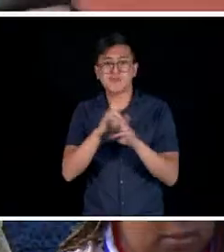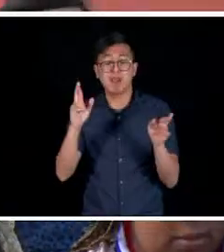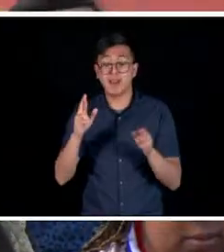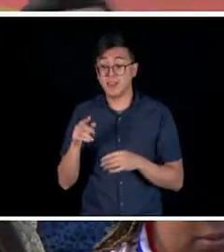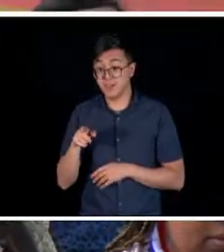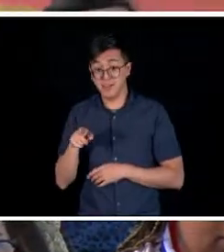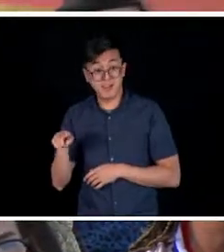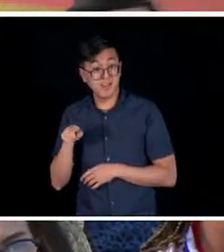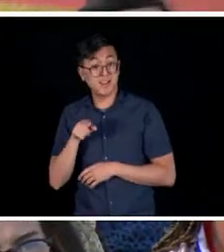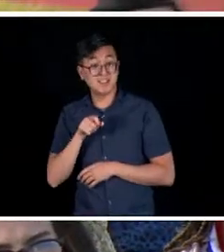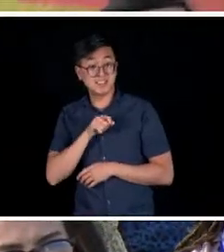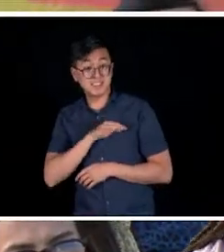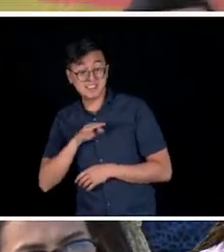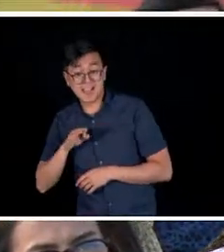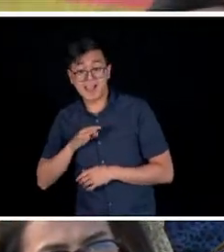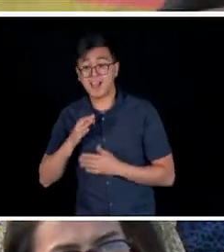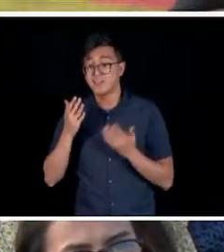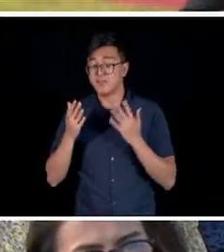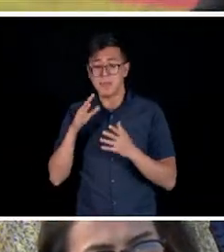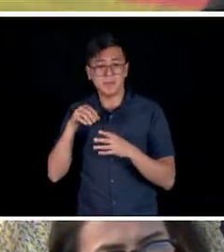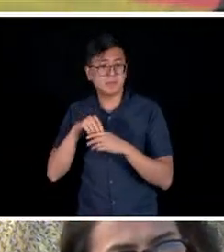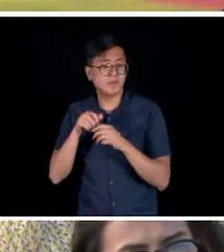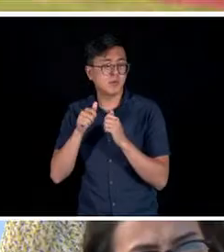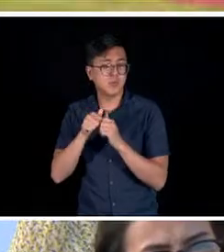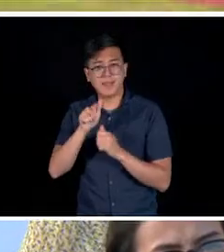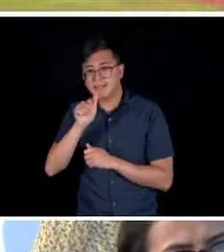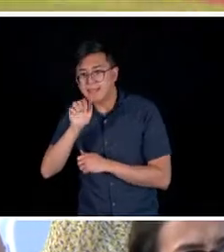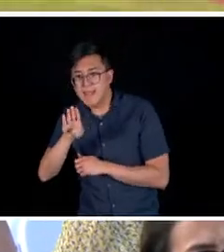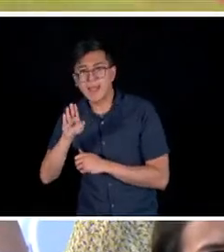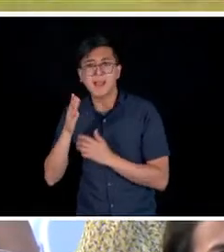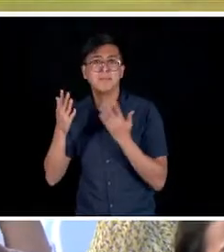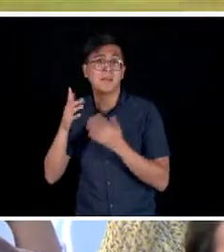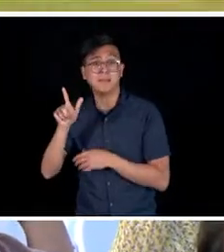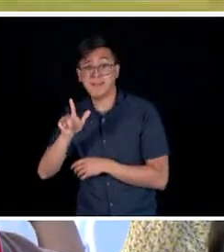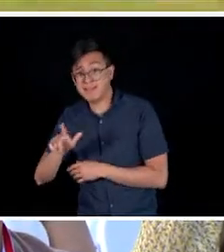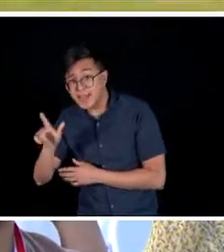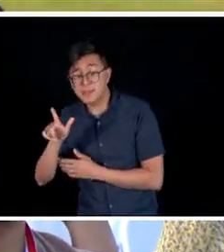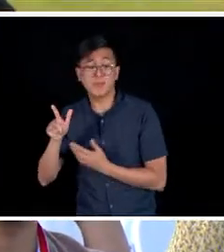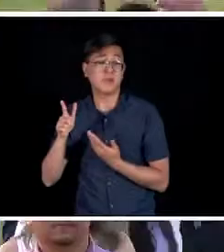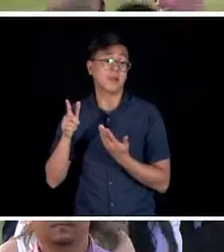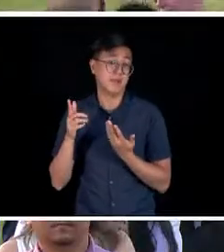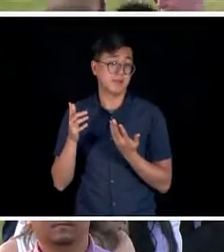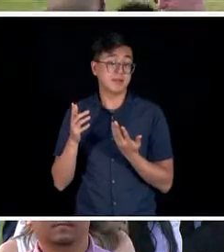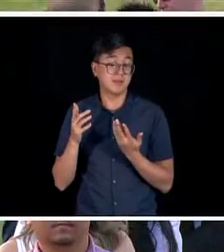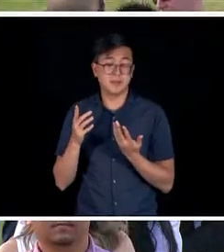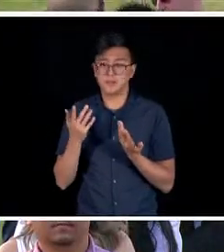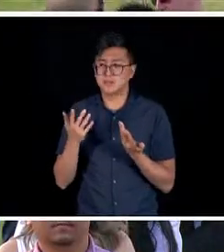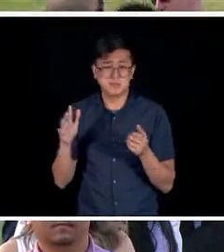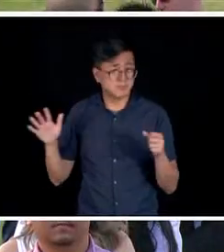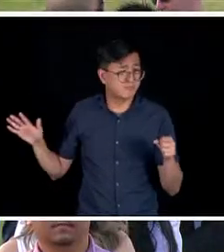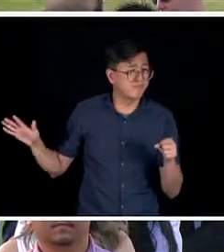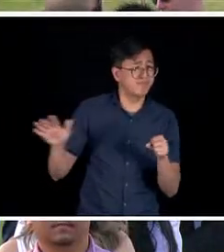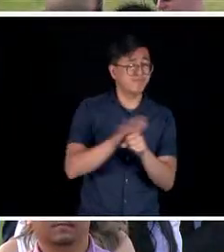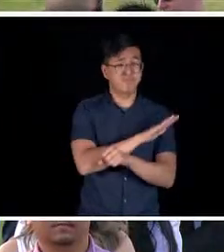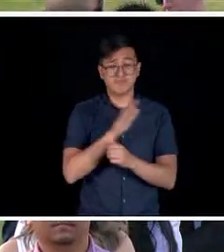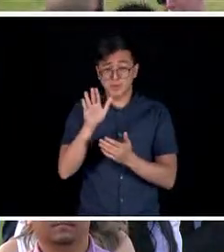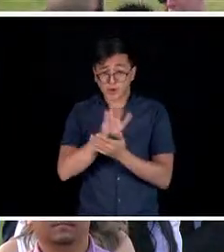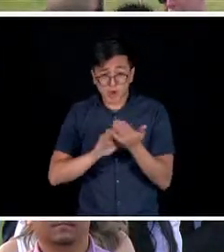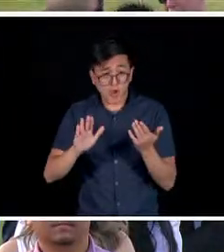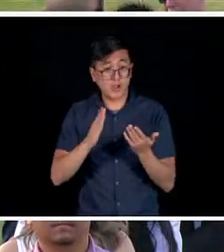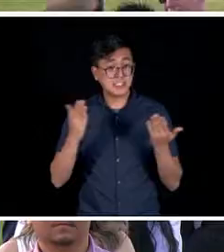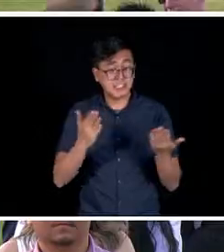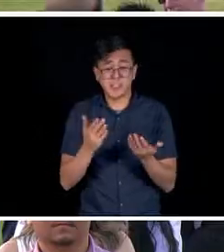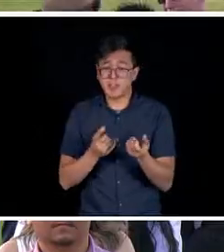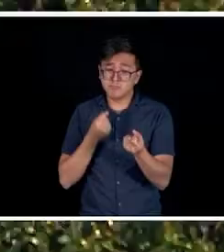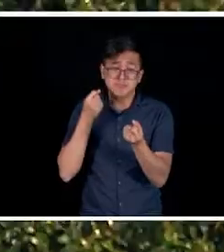you, whether it's in a laboratory or whether it's in the library, the complete college has been behind you and will